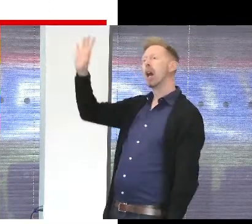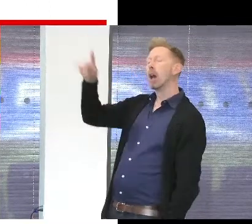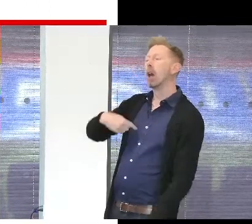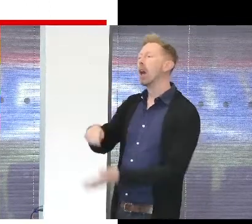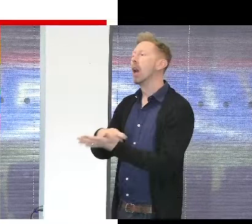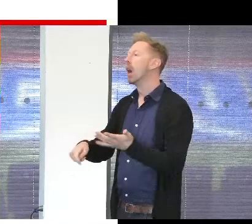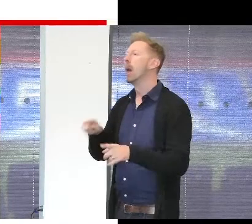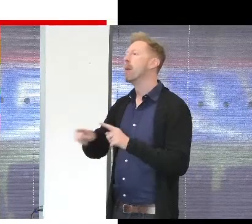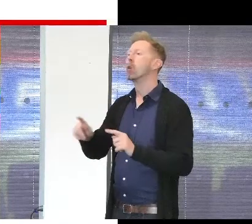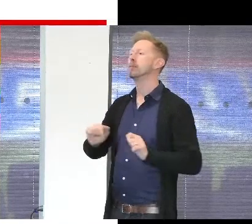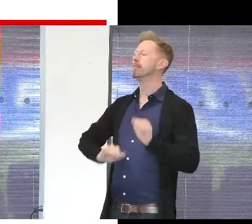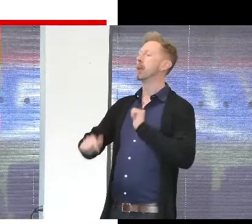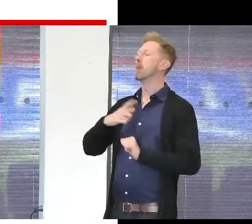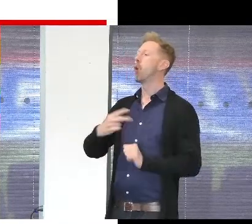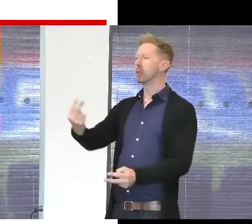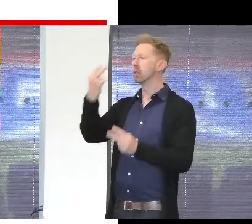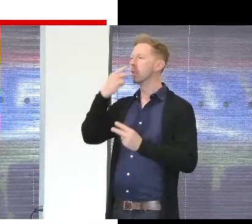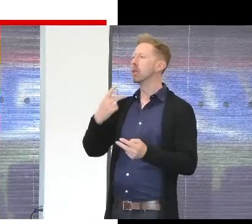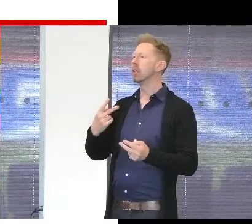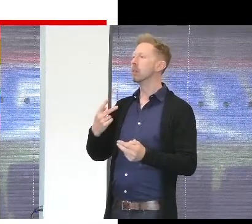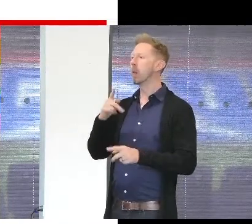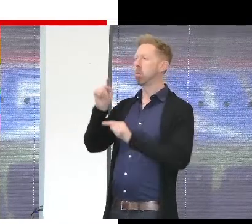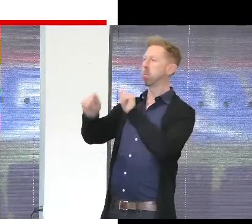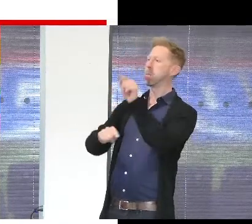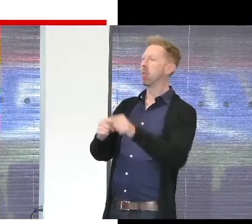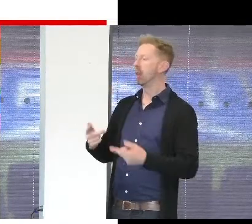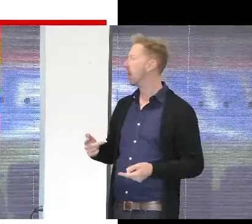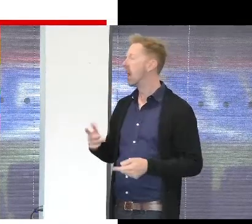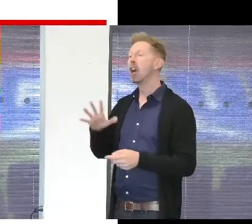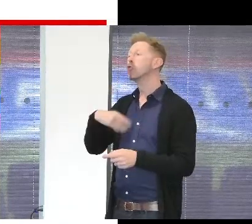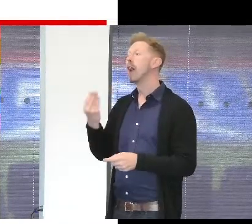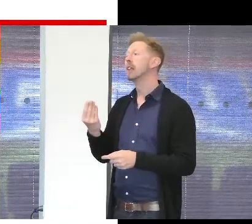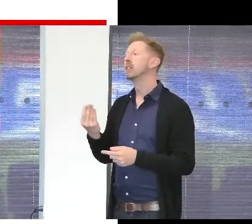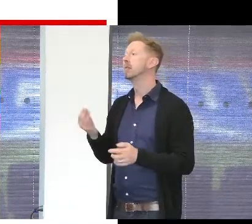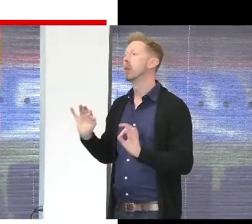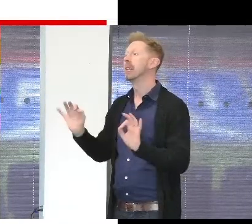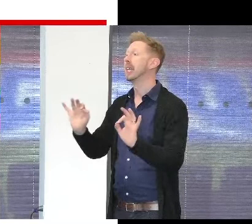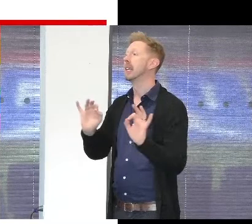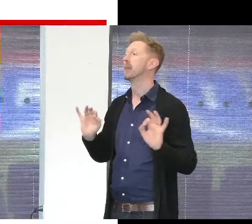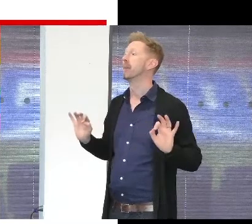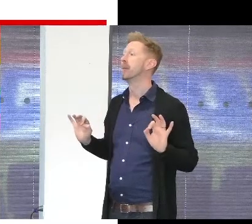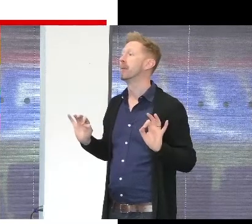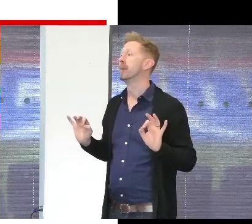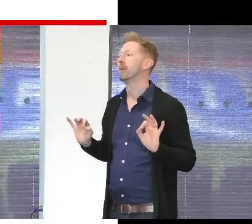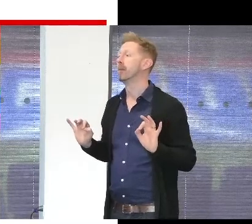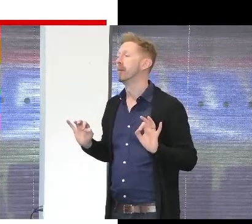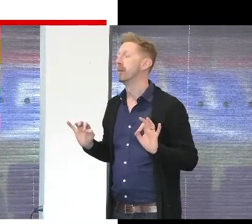face. And we're very far away from having an openly trans MS in the Senedd. I